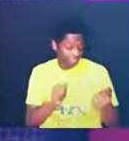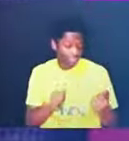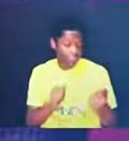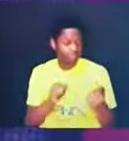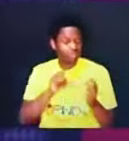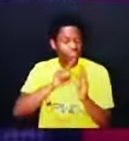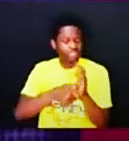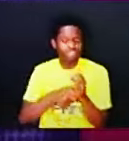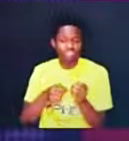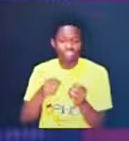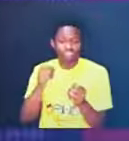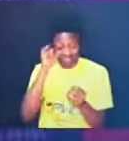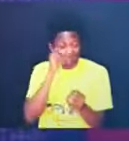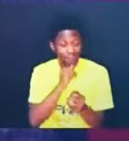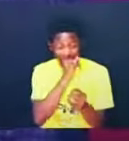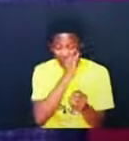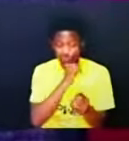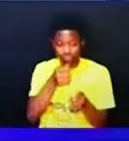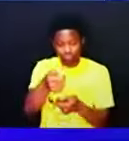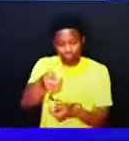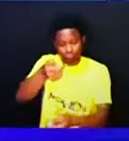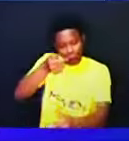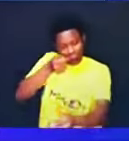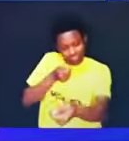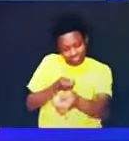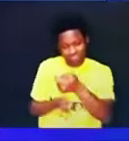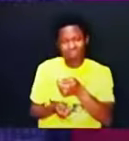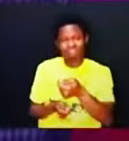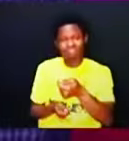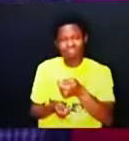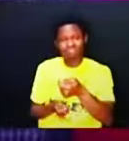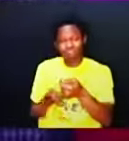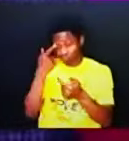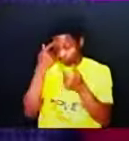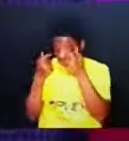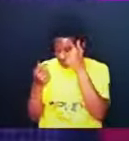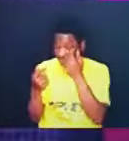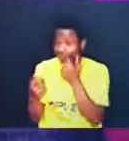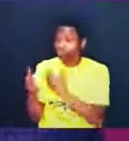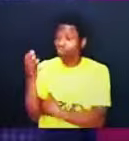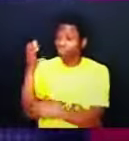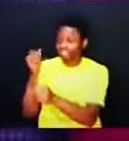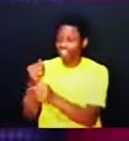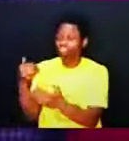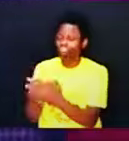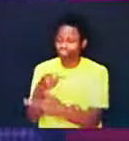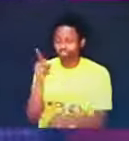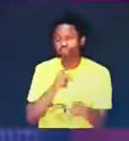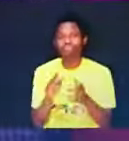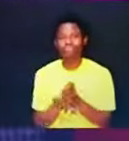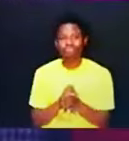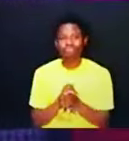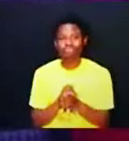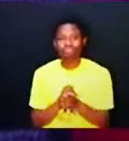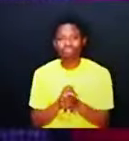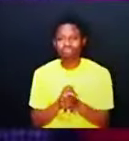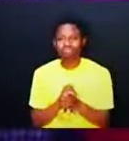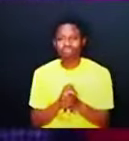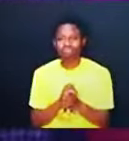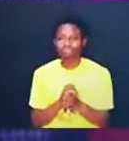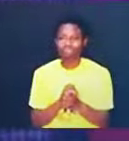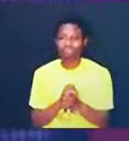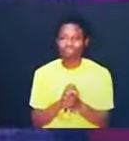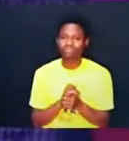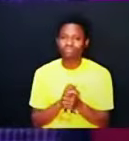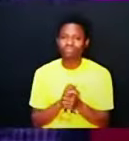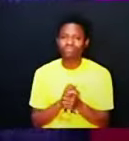de wo free eba se sei onyame enyo no an nkro fo ayaba be si Israel anemu. So now let's look at God's new community. Afi yen